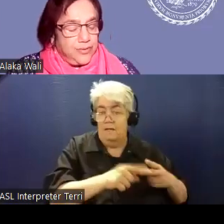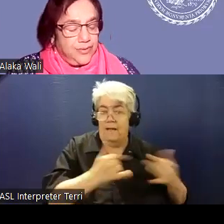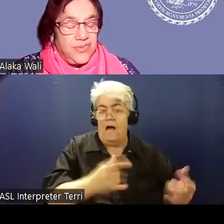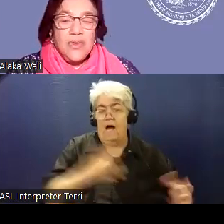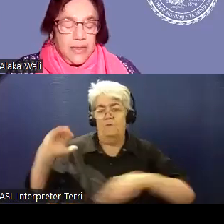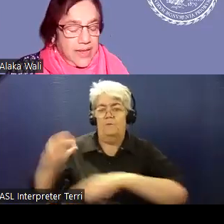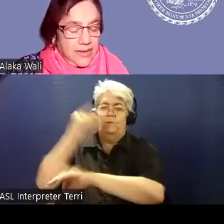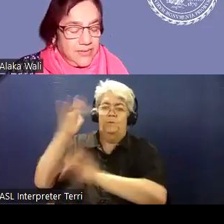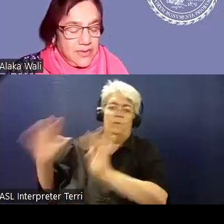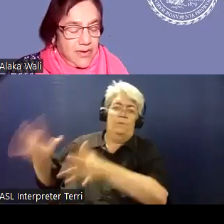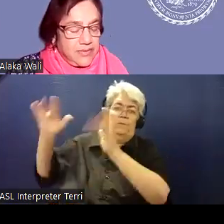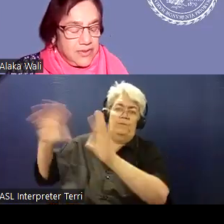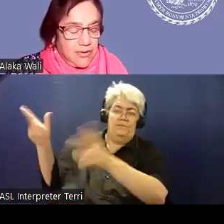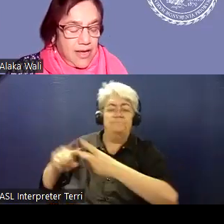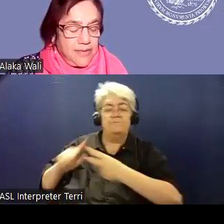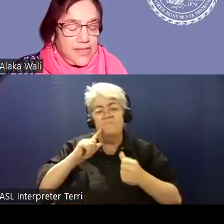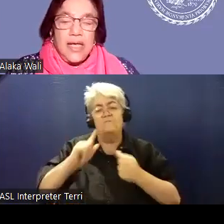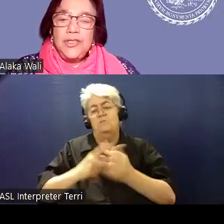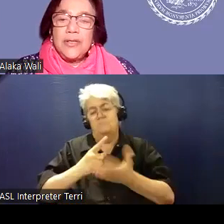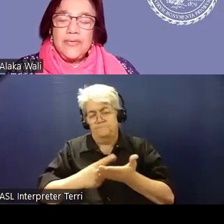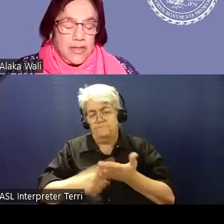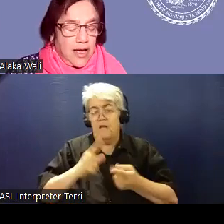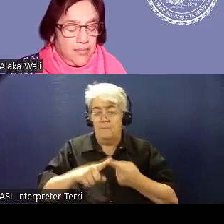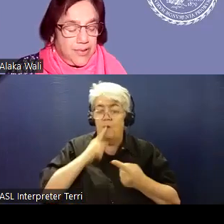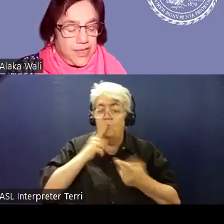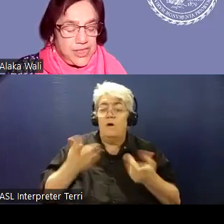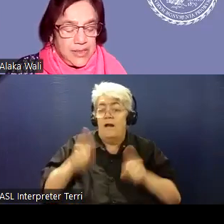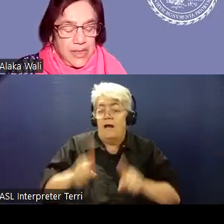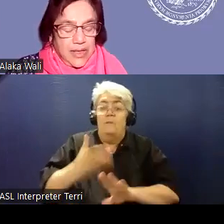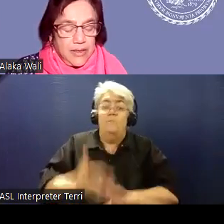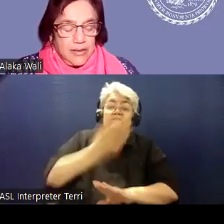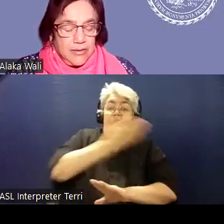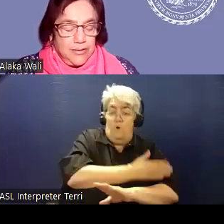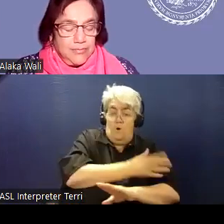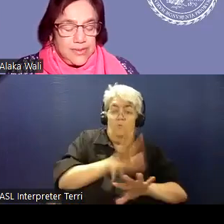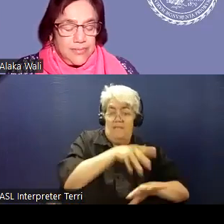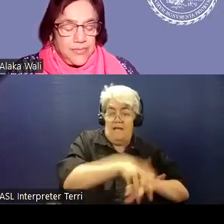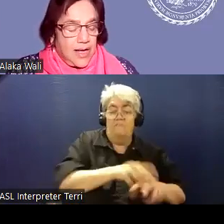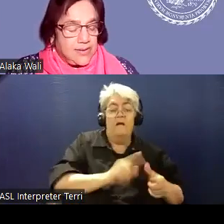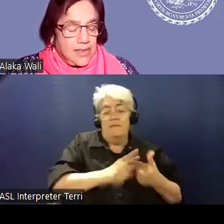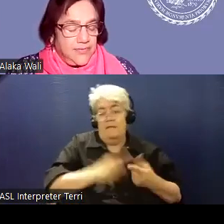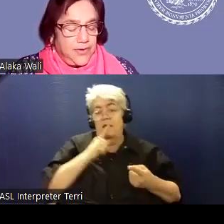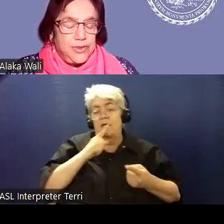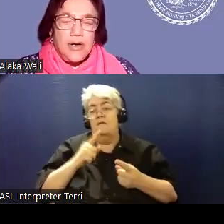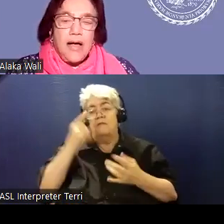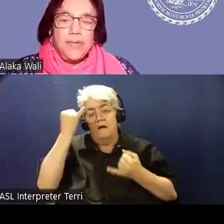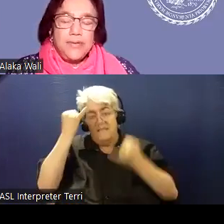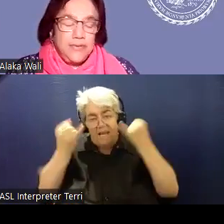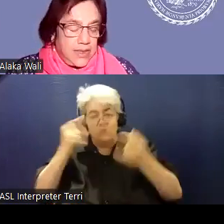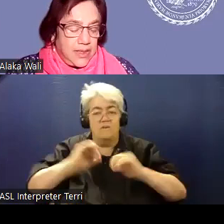Native truths, then describe the nature of the collaboration, and conclude with some thoughts on the